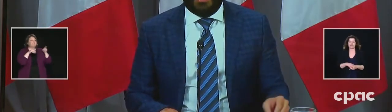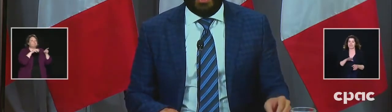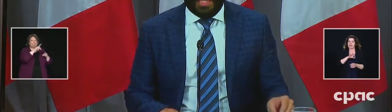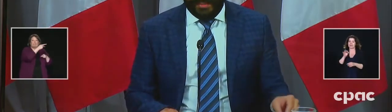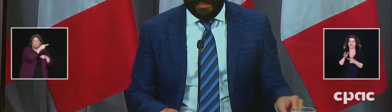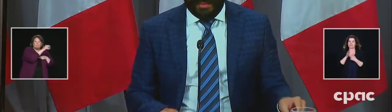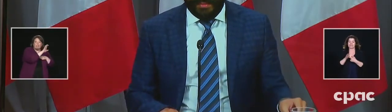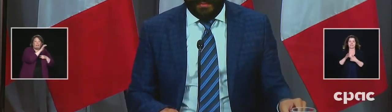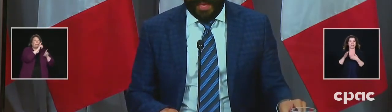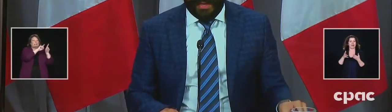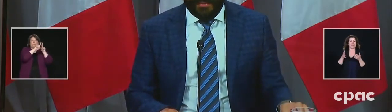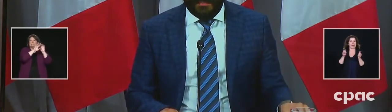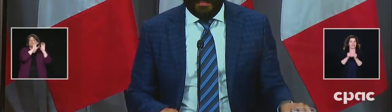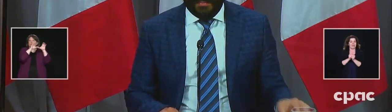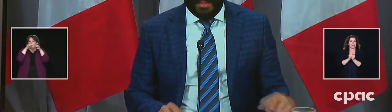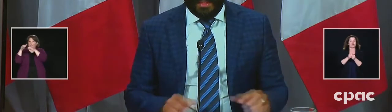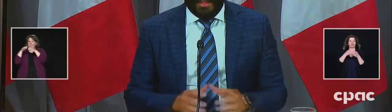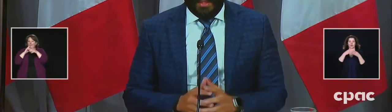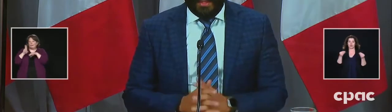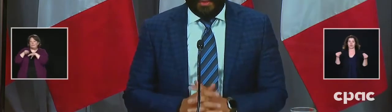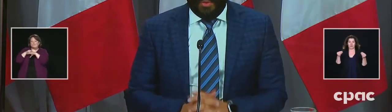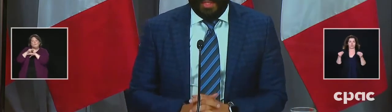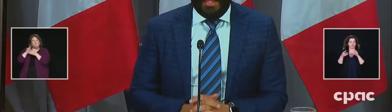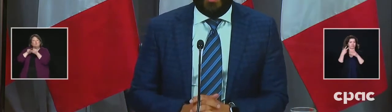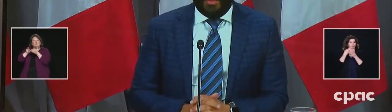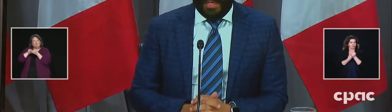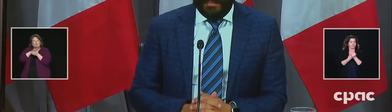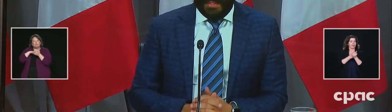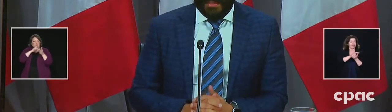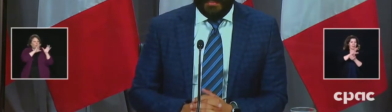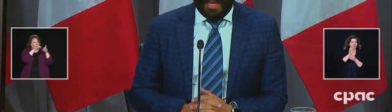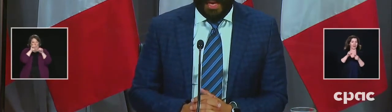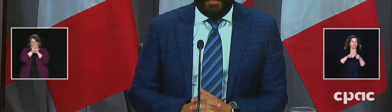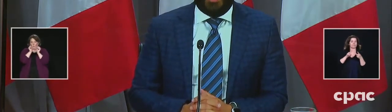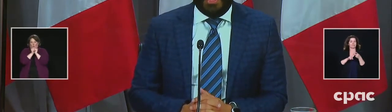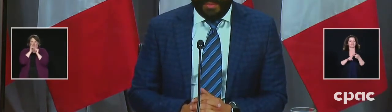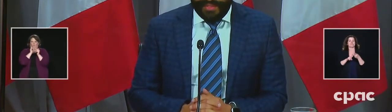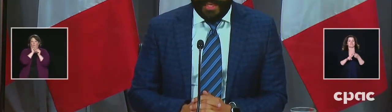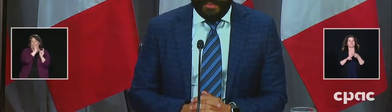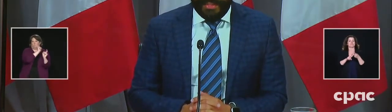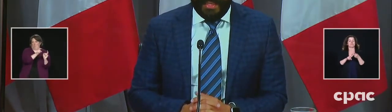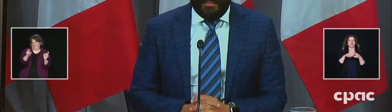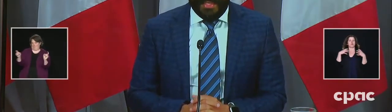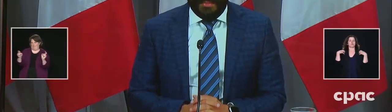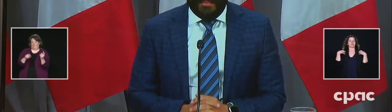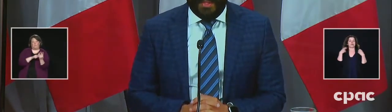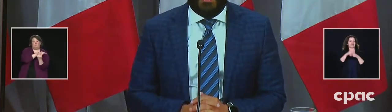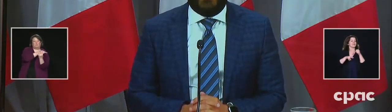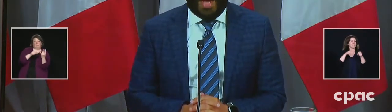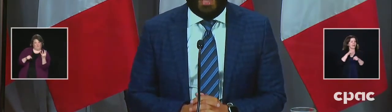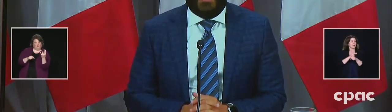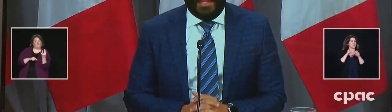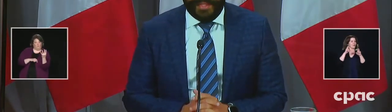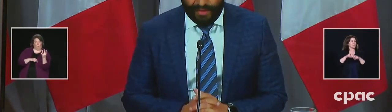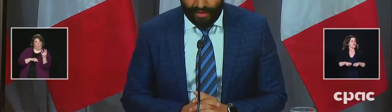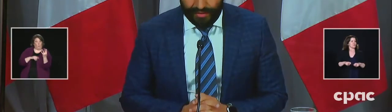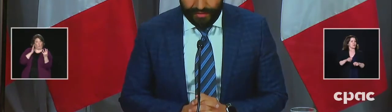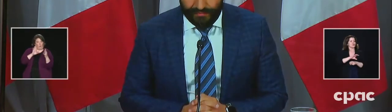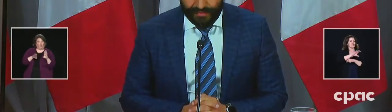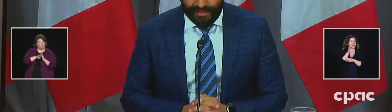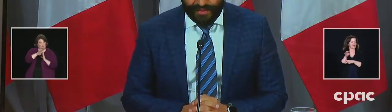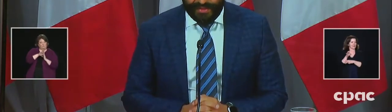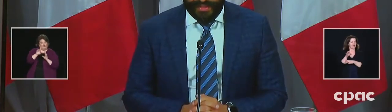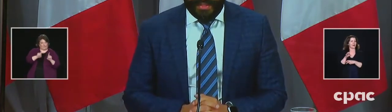National Research Council of Canada. Joining these four companies, I'm pleased to announce an investment of nearly $5